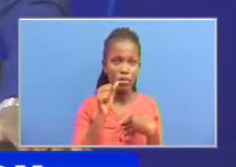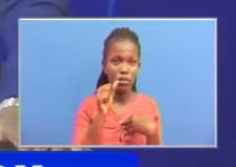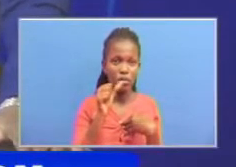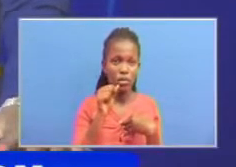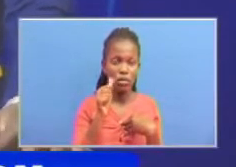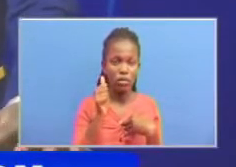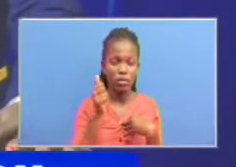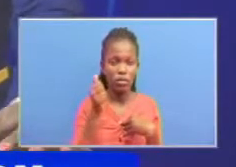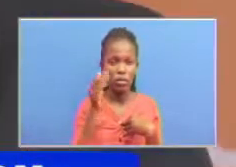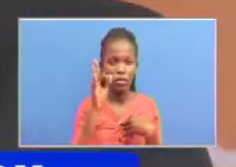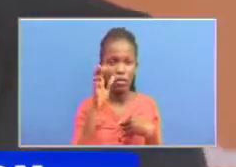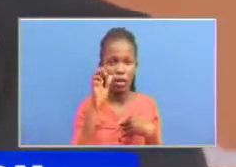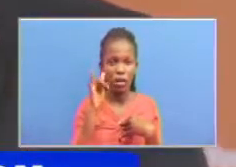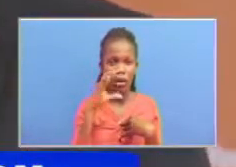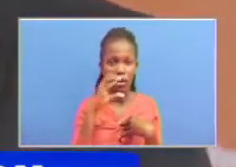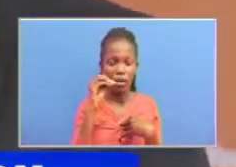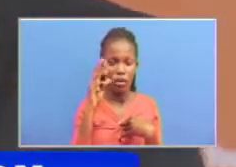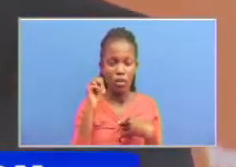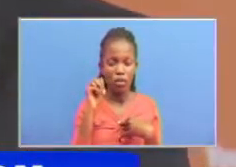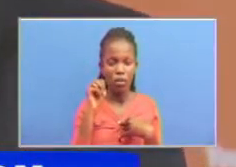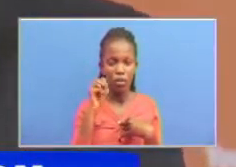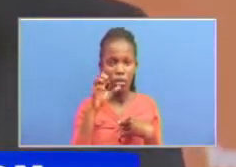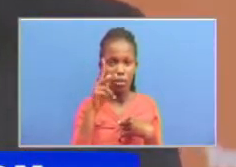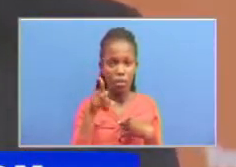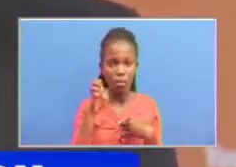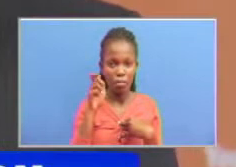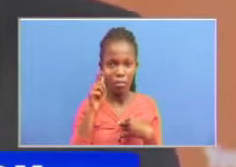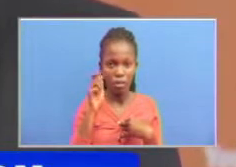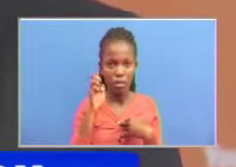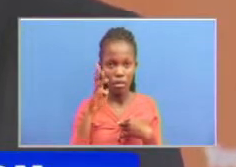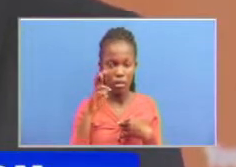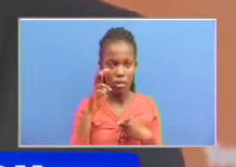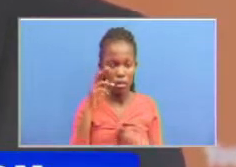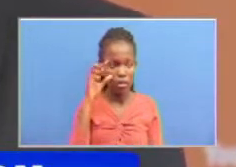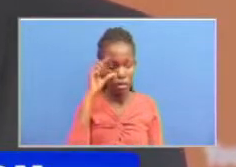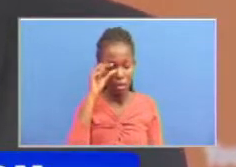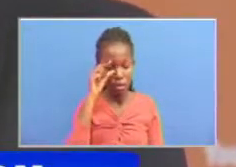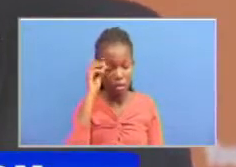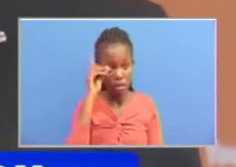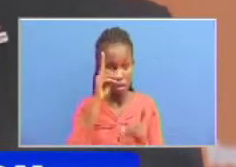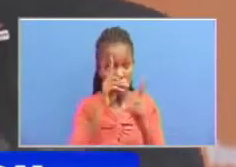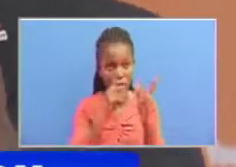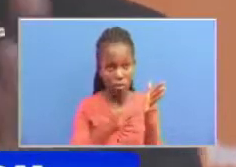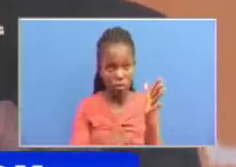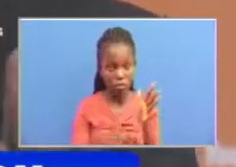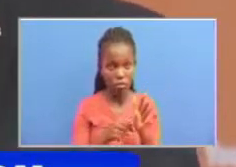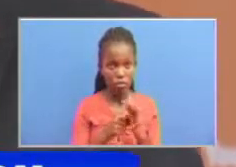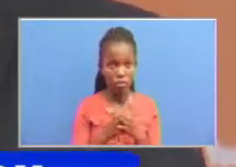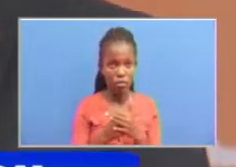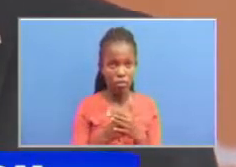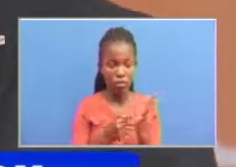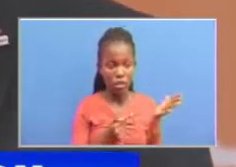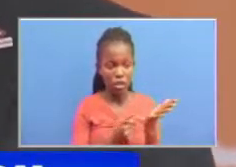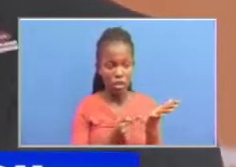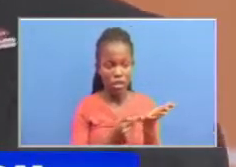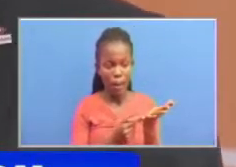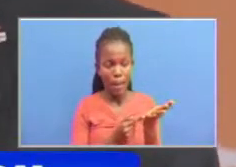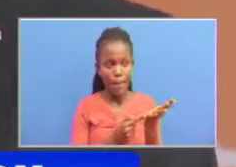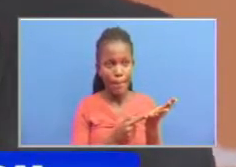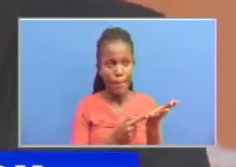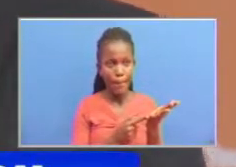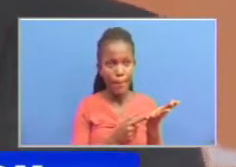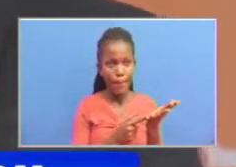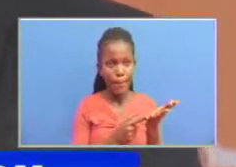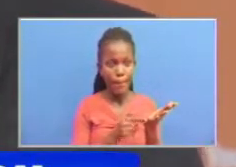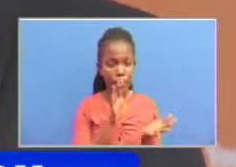Ndegwa. In an event in Mombasa, we decided that we have to digitize all the